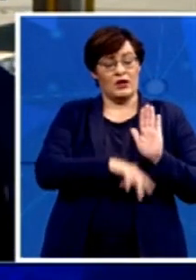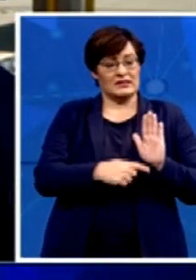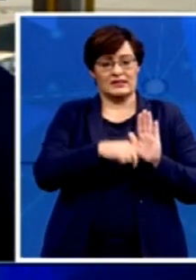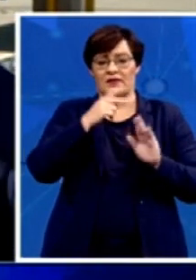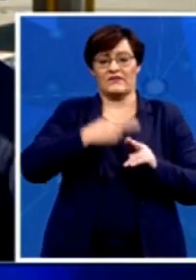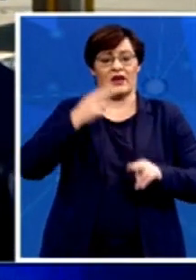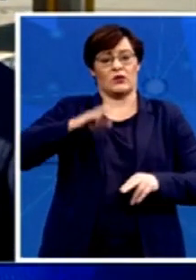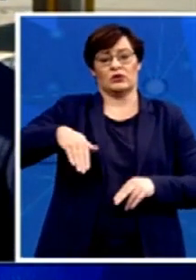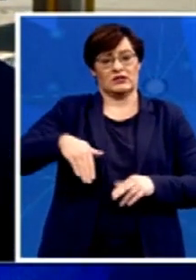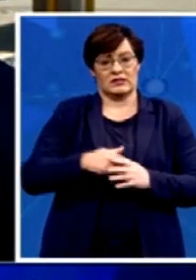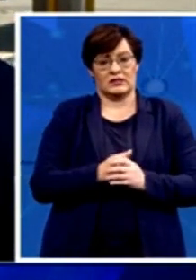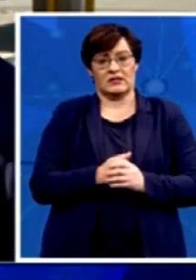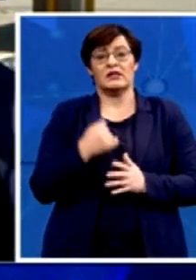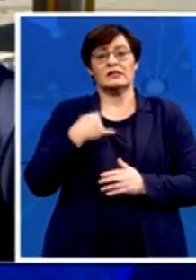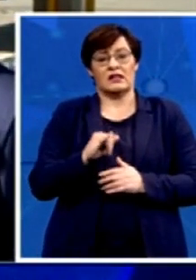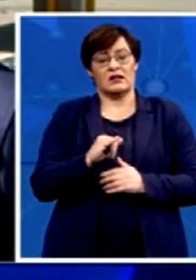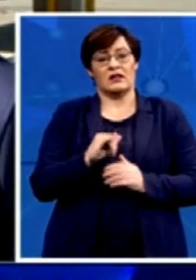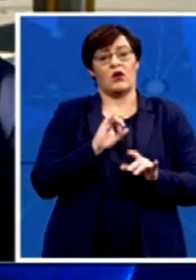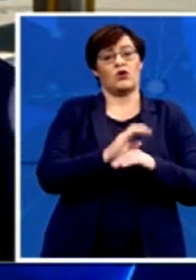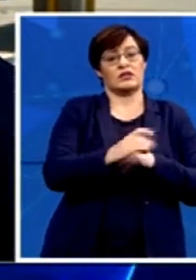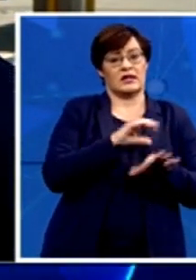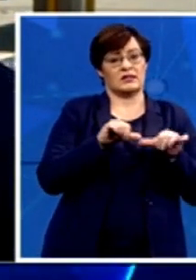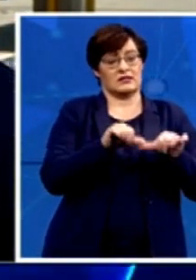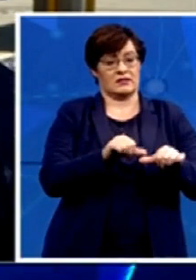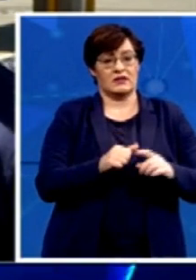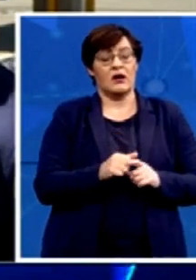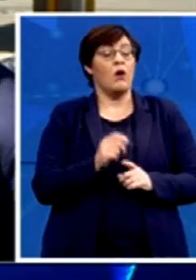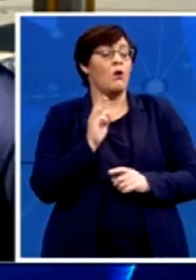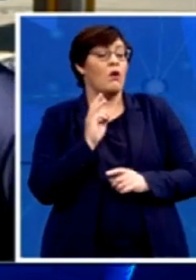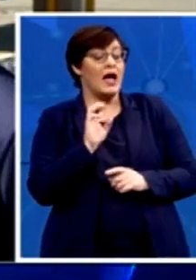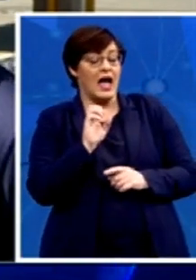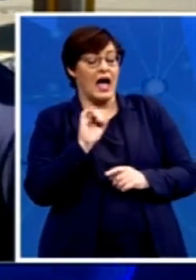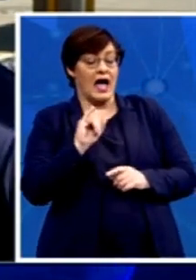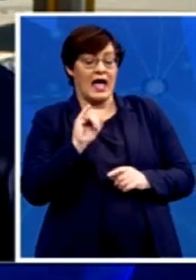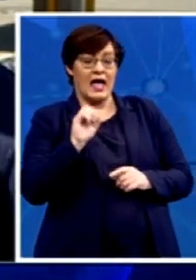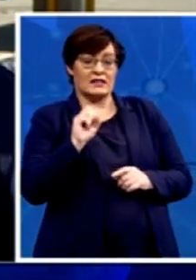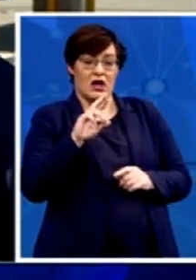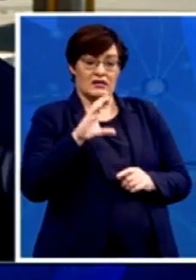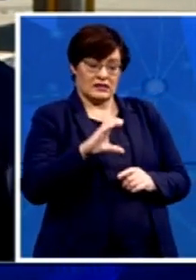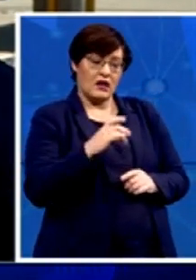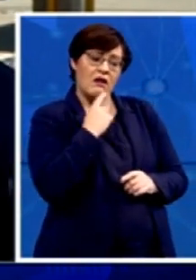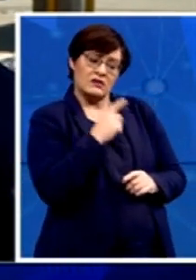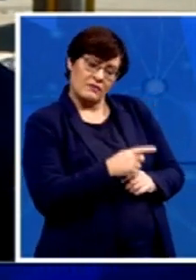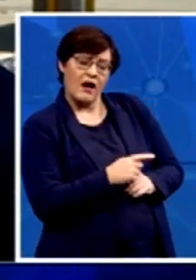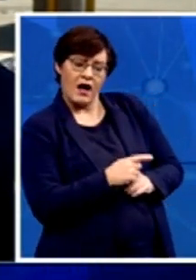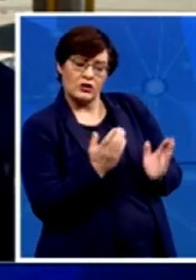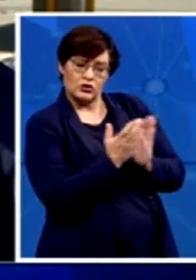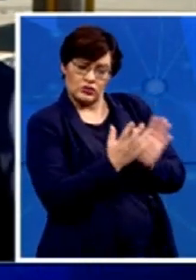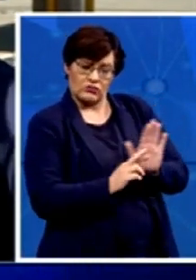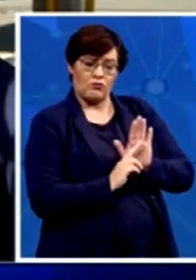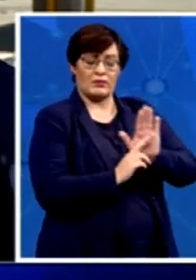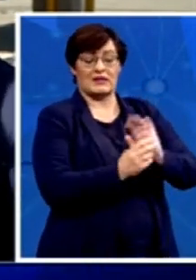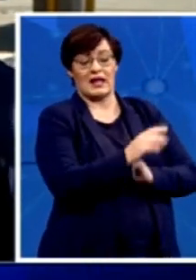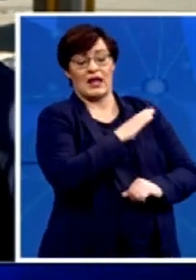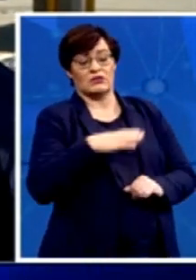to consultation, and of course, we will, as the ISRC, make representation on behalf of students to council to say that at this point in time, we're